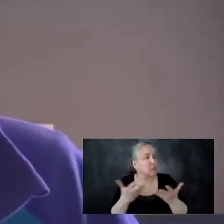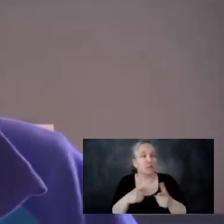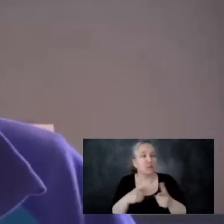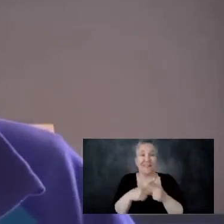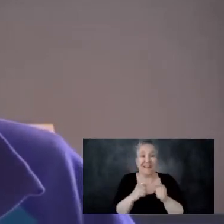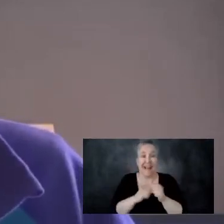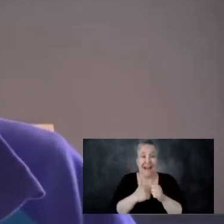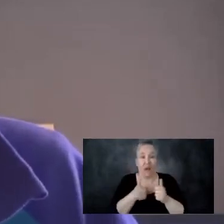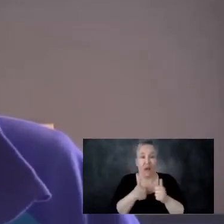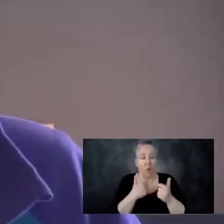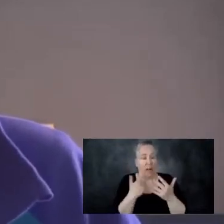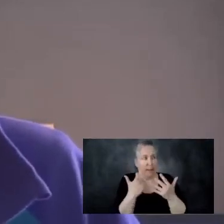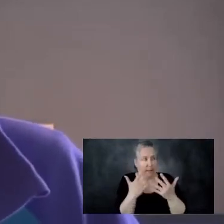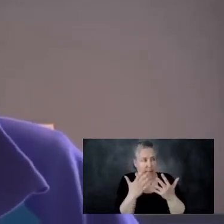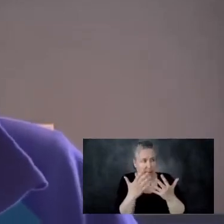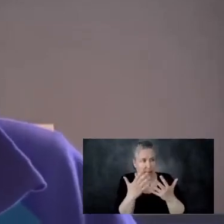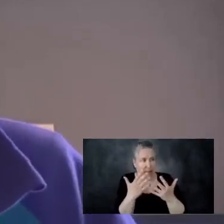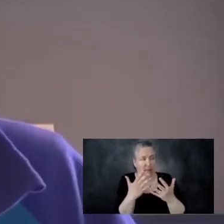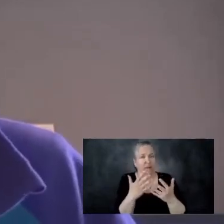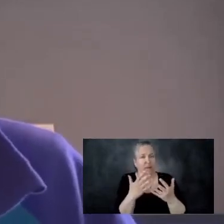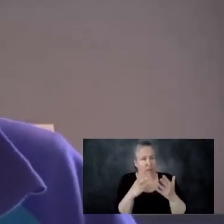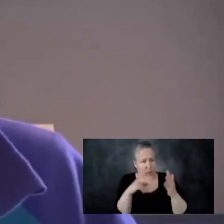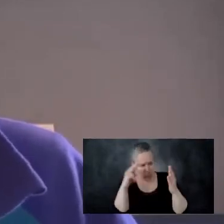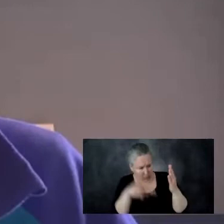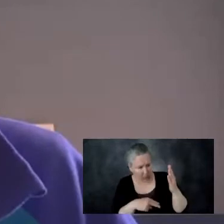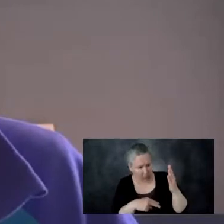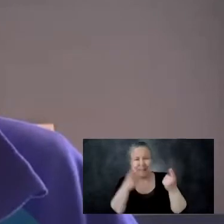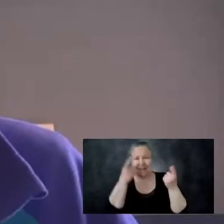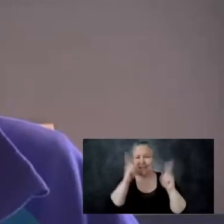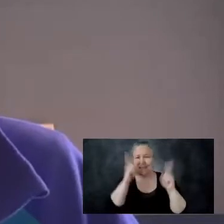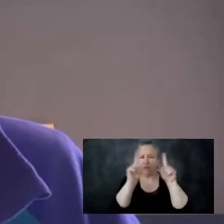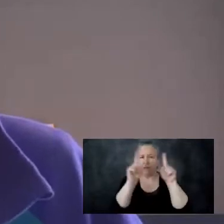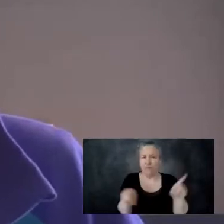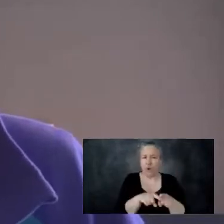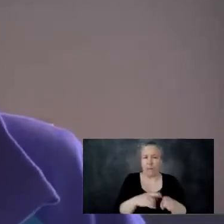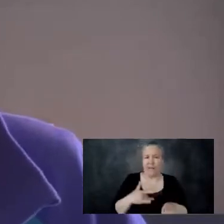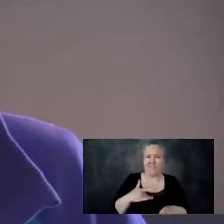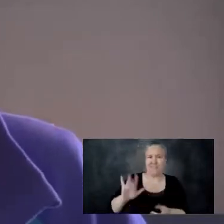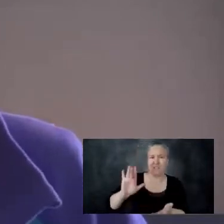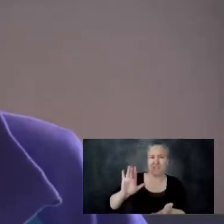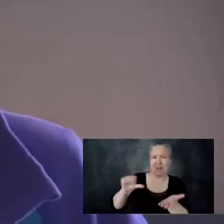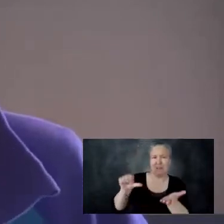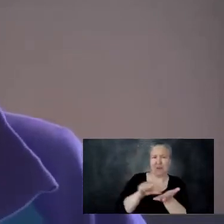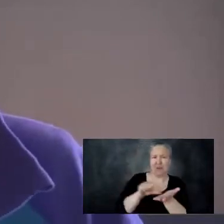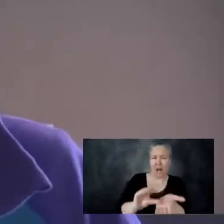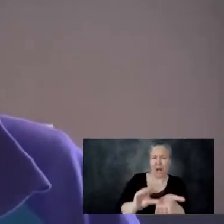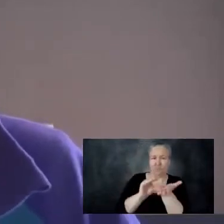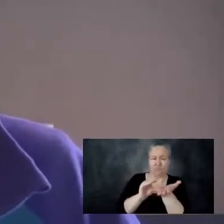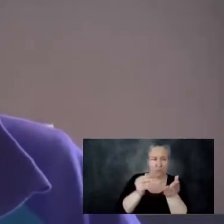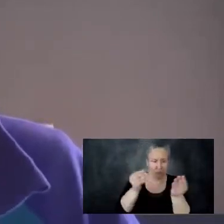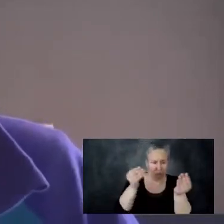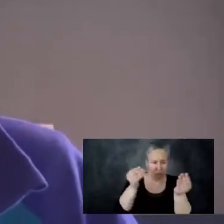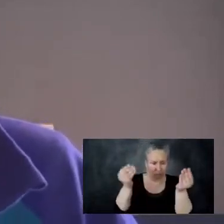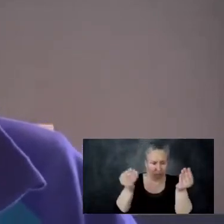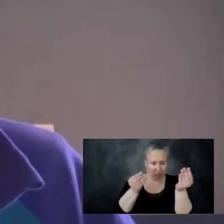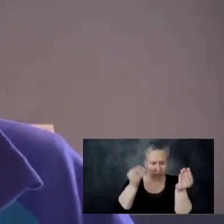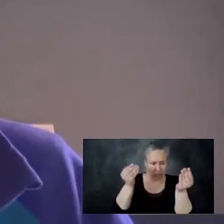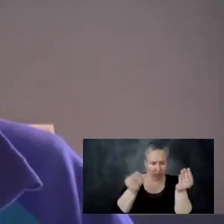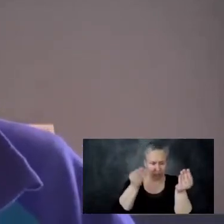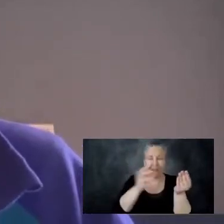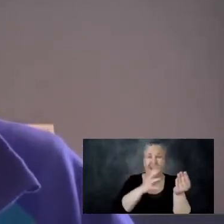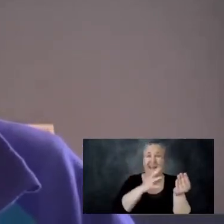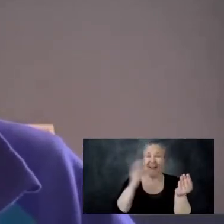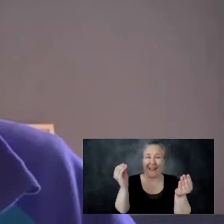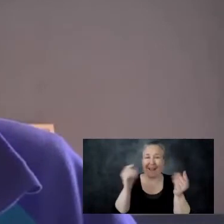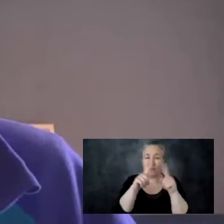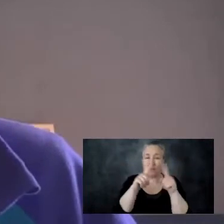through a consent form that is typically more than 25 pages long? And these consent forms are forms that